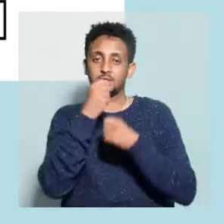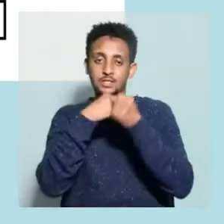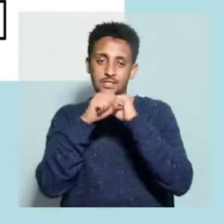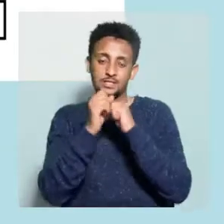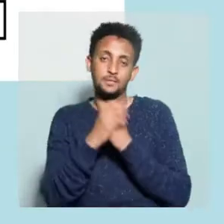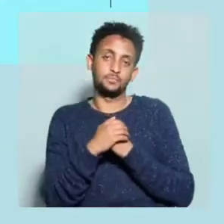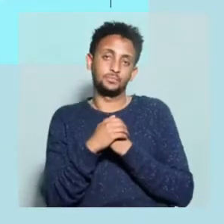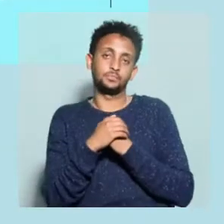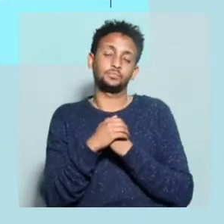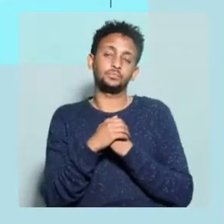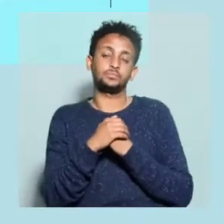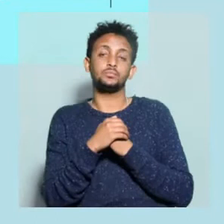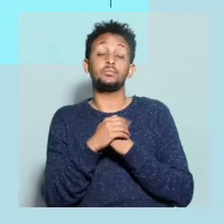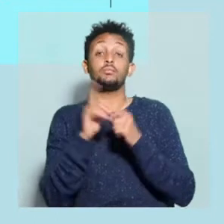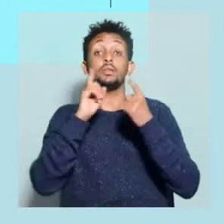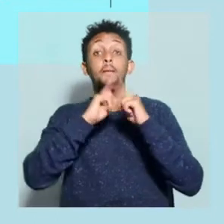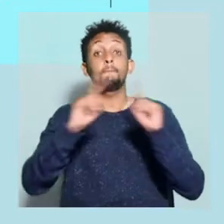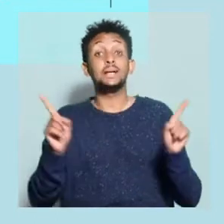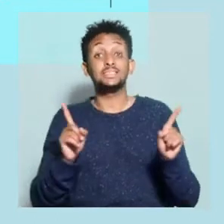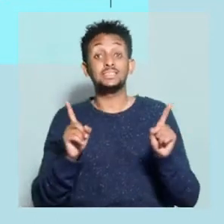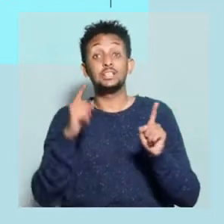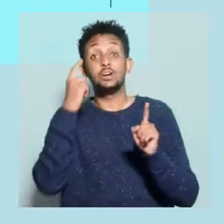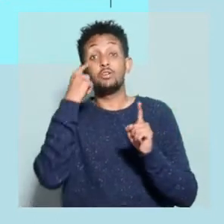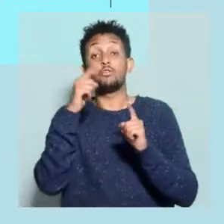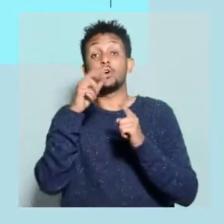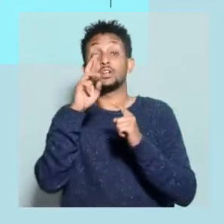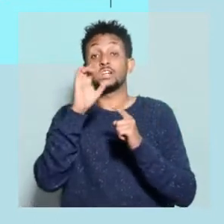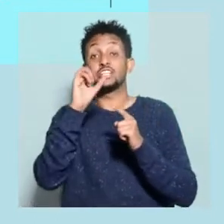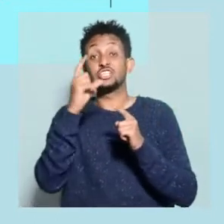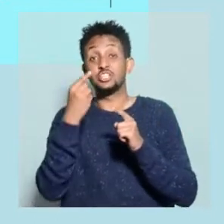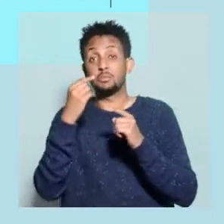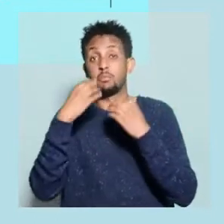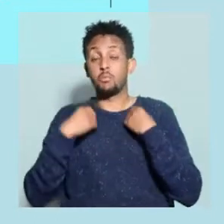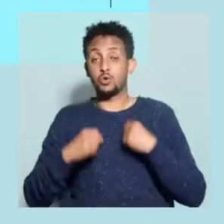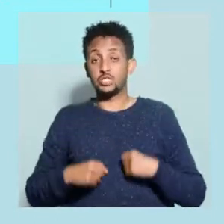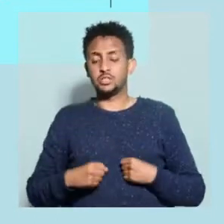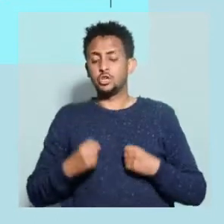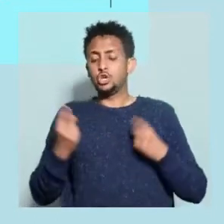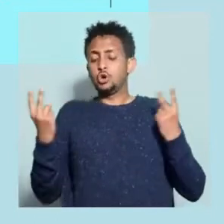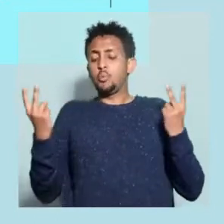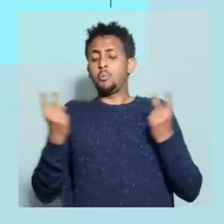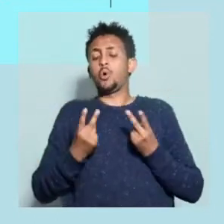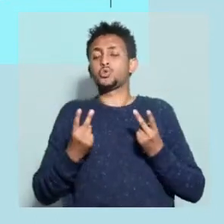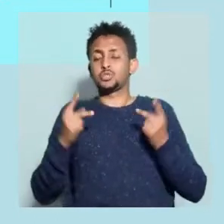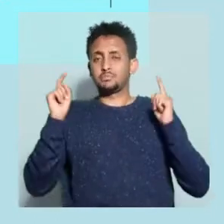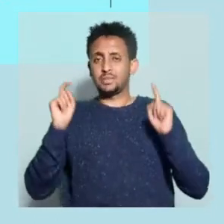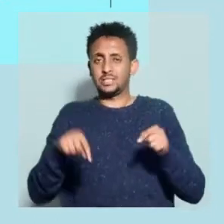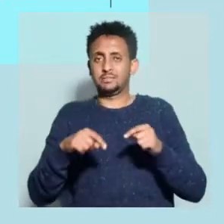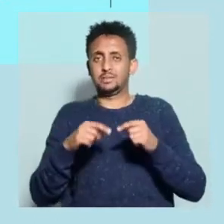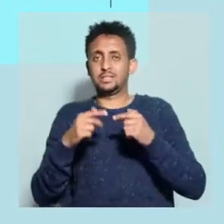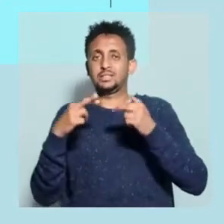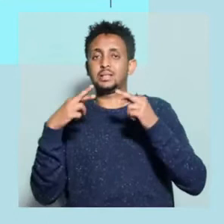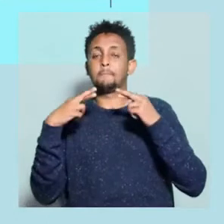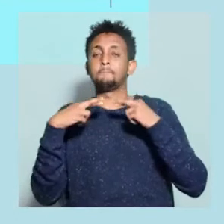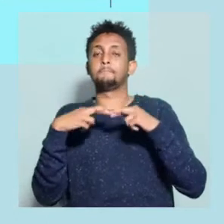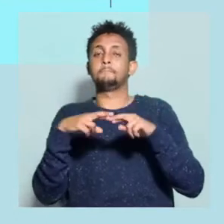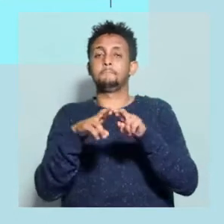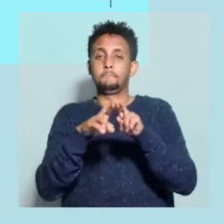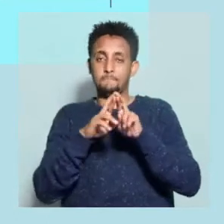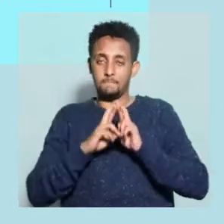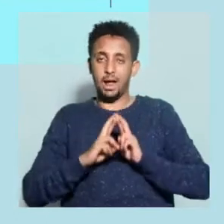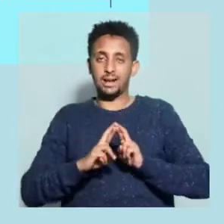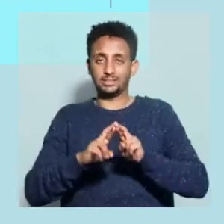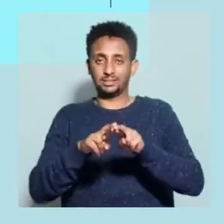system. But for a rigid body system, both conditions must be suffice, or